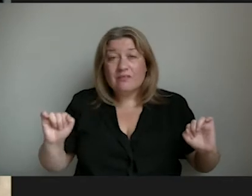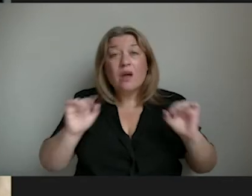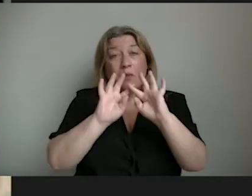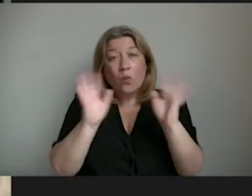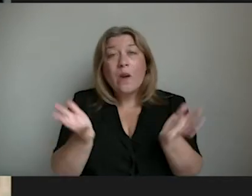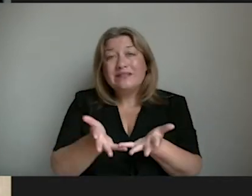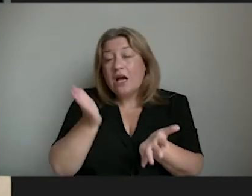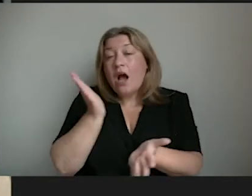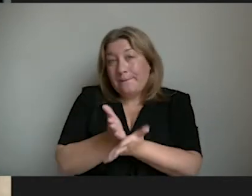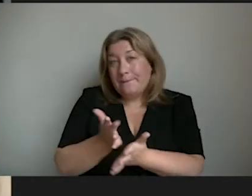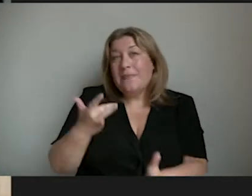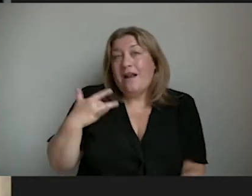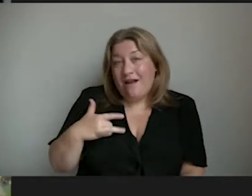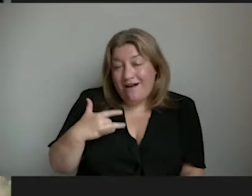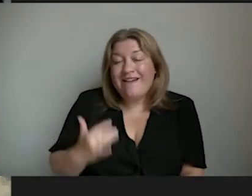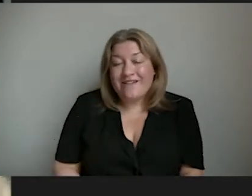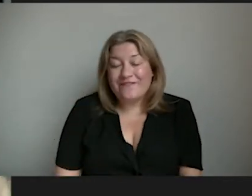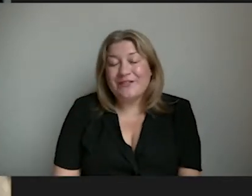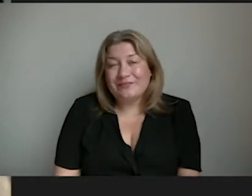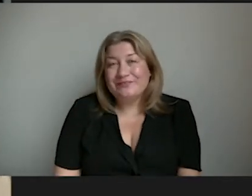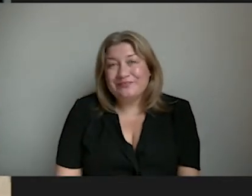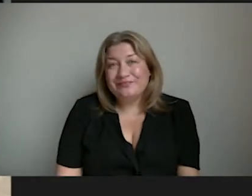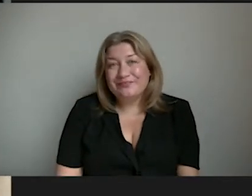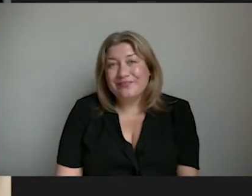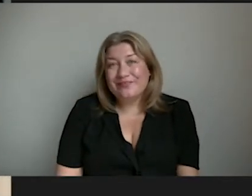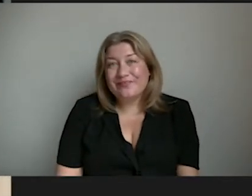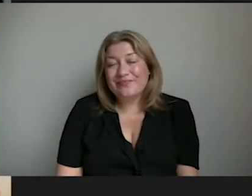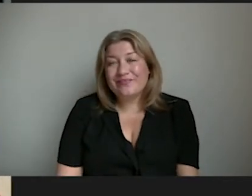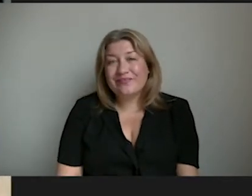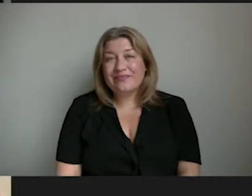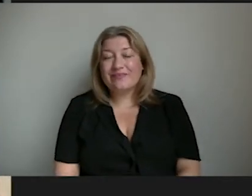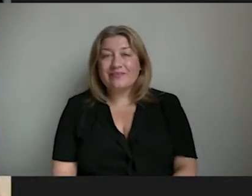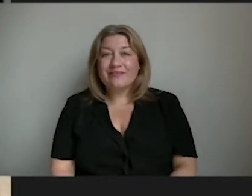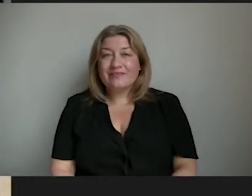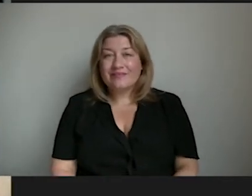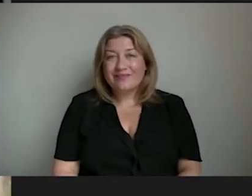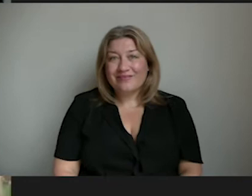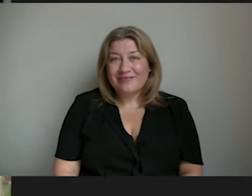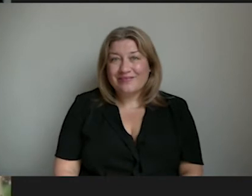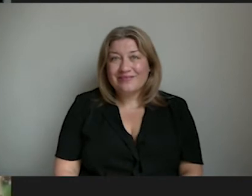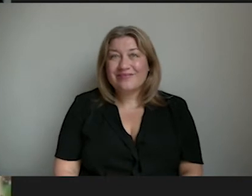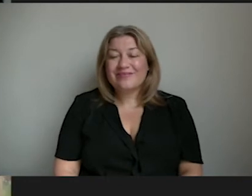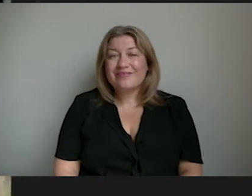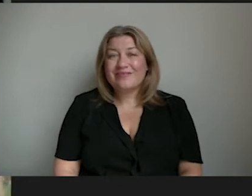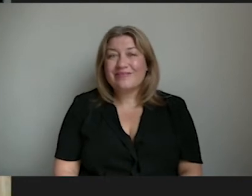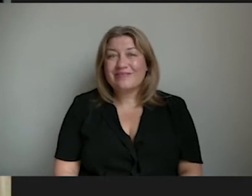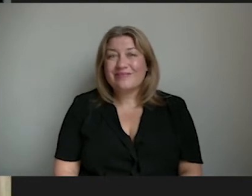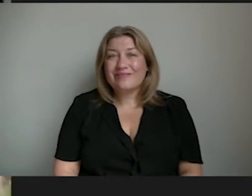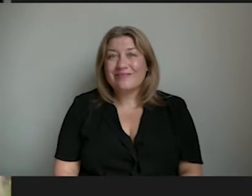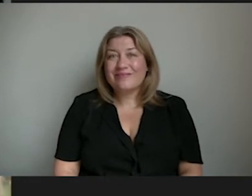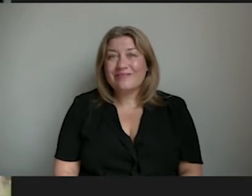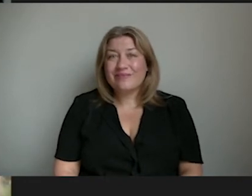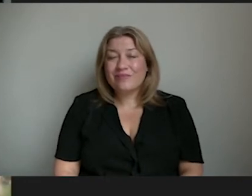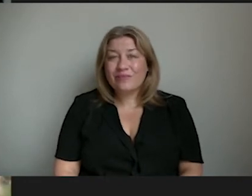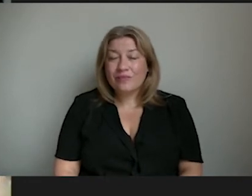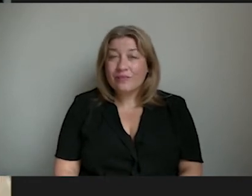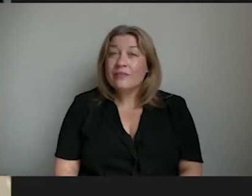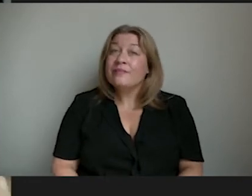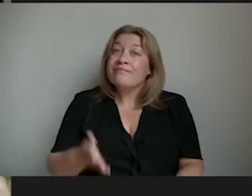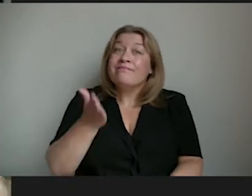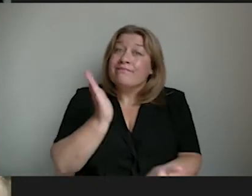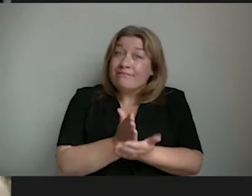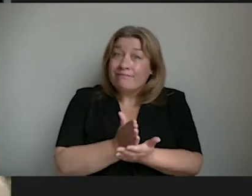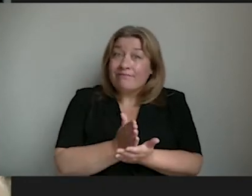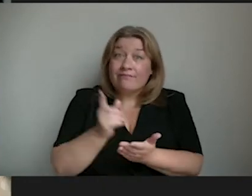as it comes. Everything that you see on that website is completely live and is completely for now. So